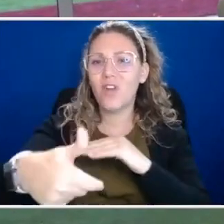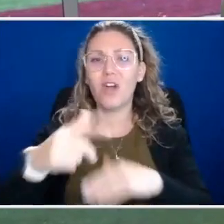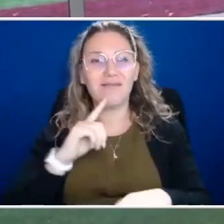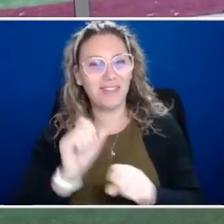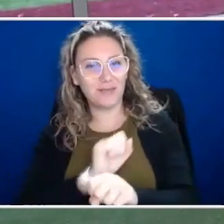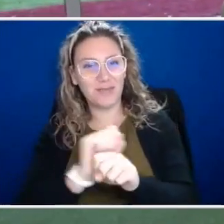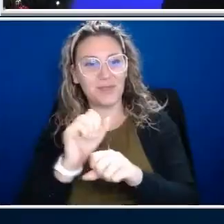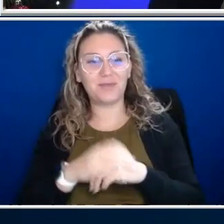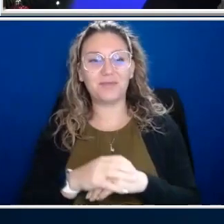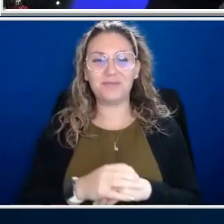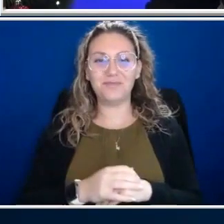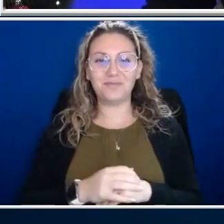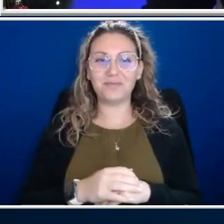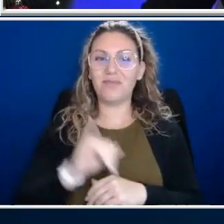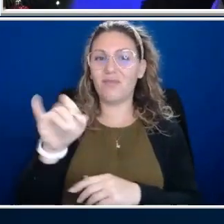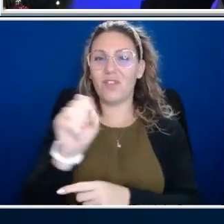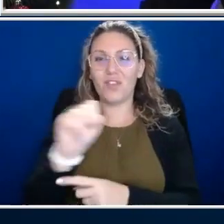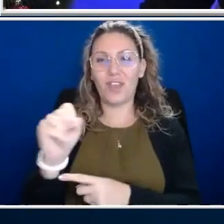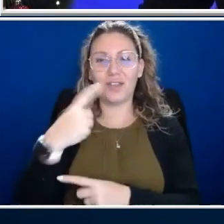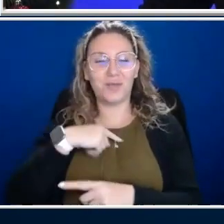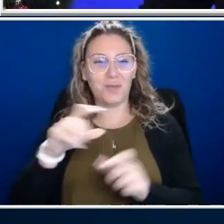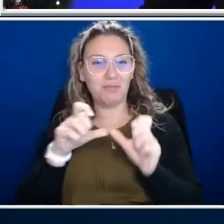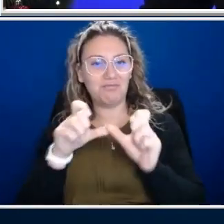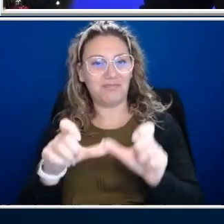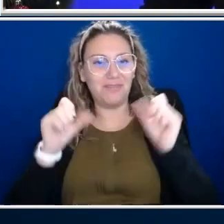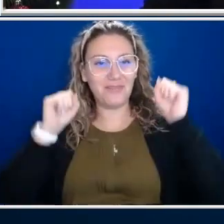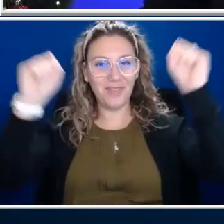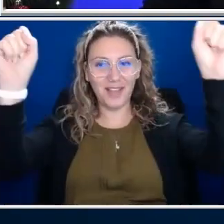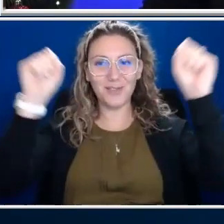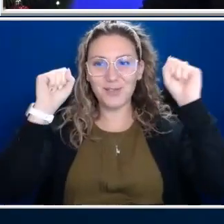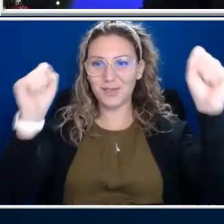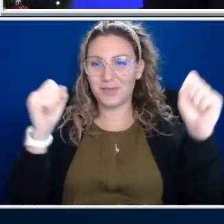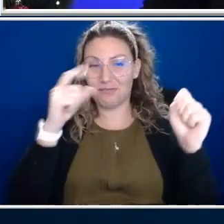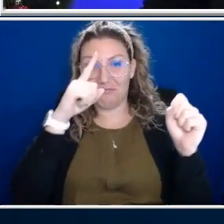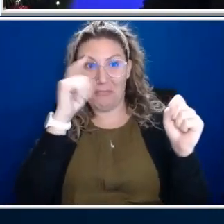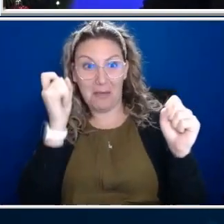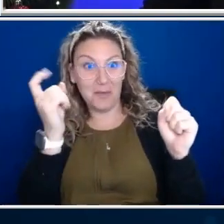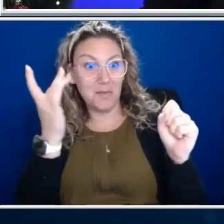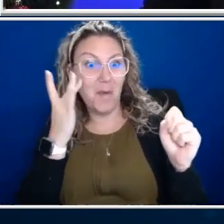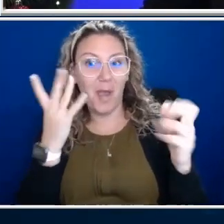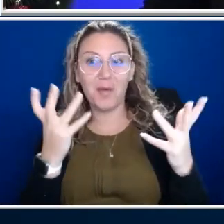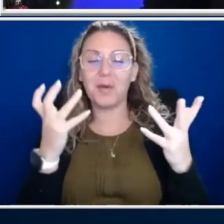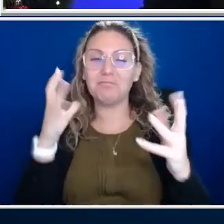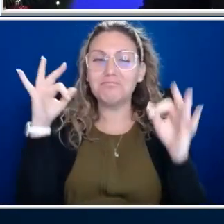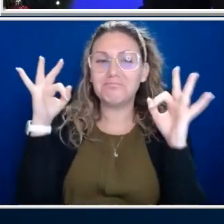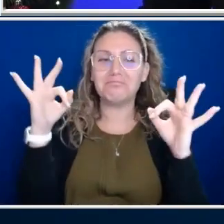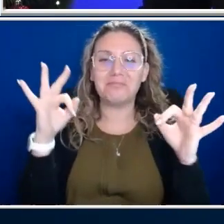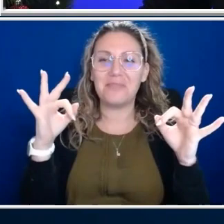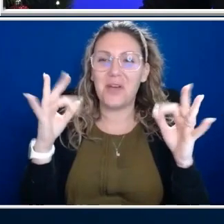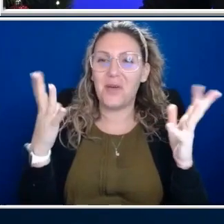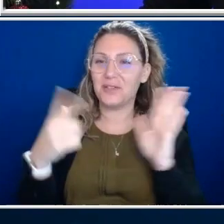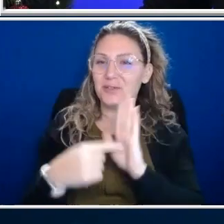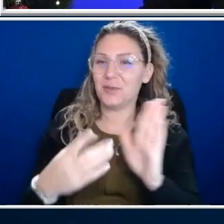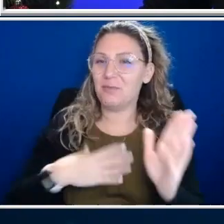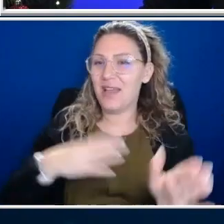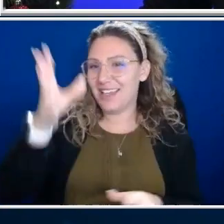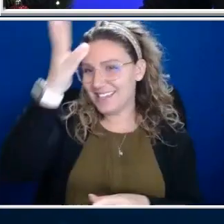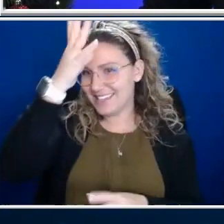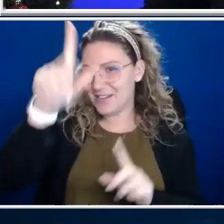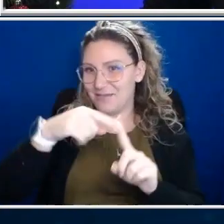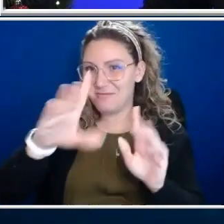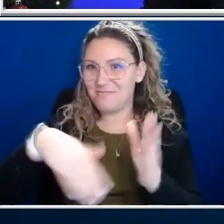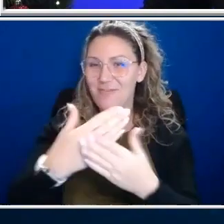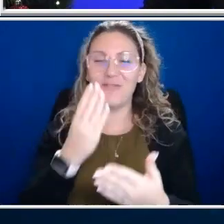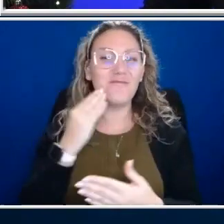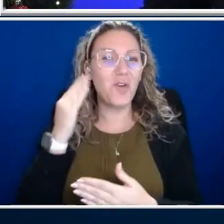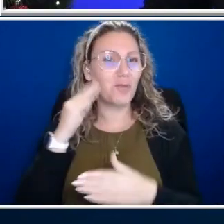going to keep doing these exercises here because I want to perfect what I'm going to show my dad when I get home, and this is great. And again, if you're watching